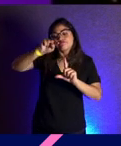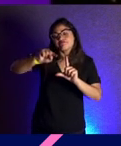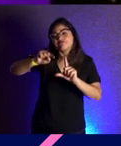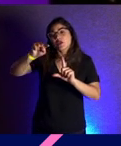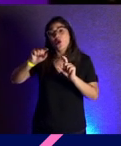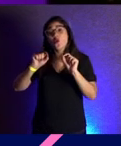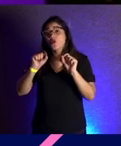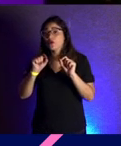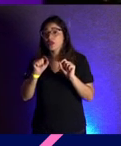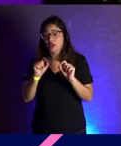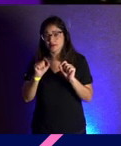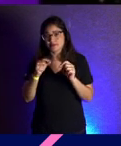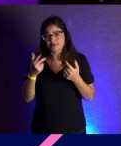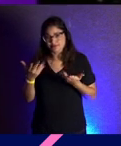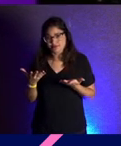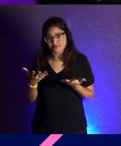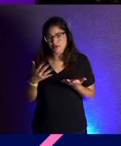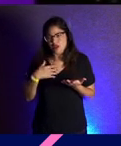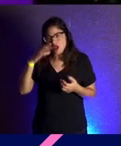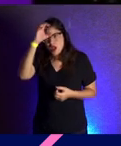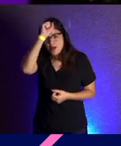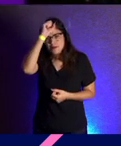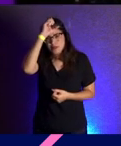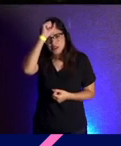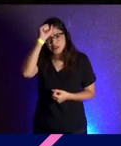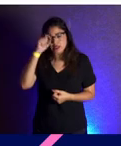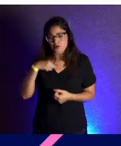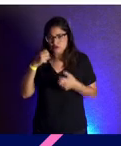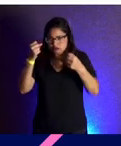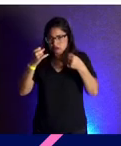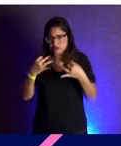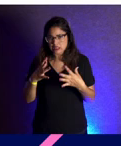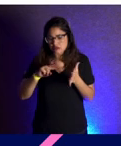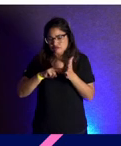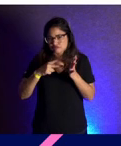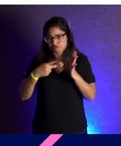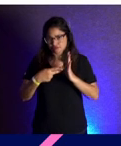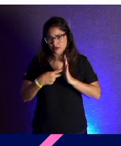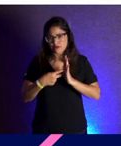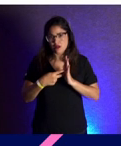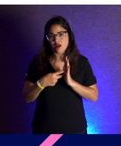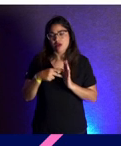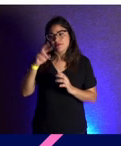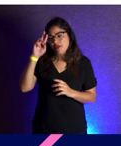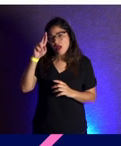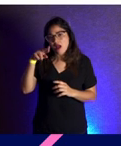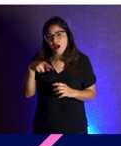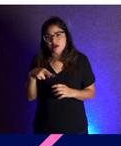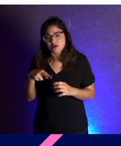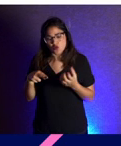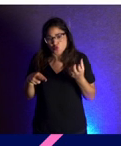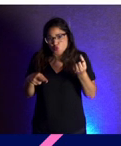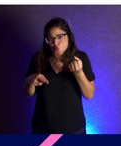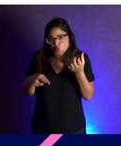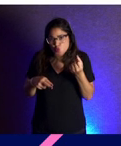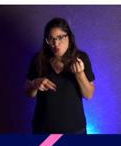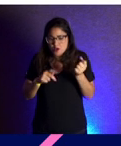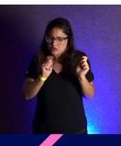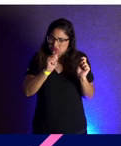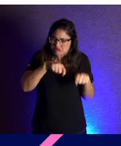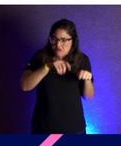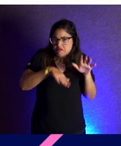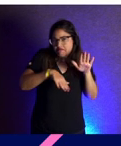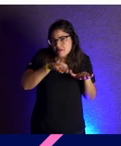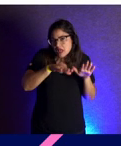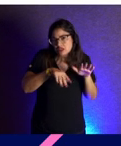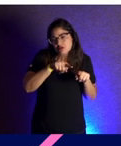inputs is that, I'll tell you what this means. This is the ratio of the estimated number to the number that the police